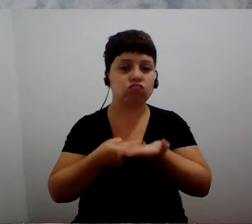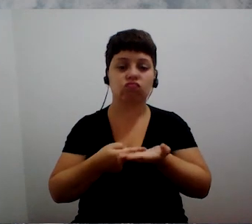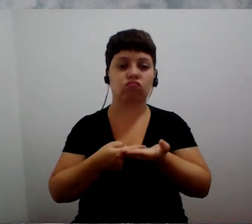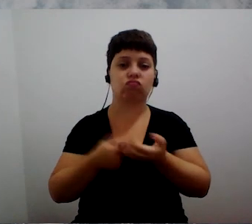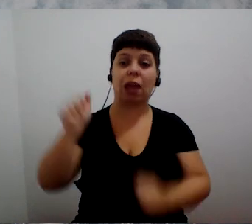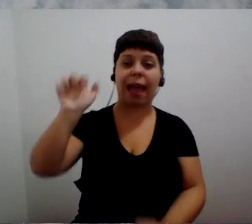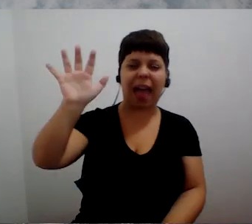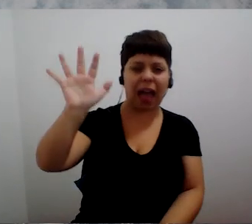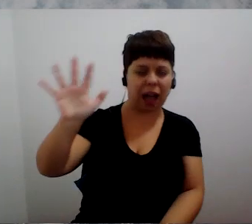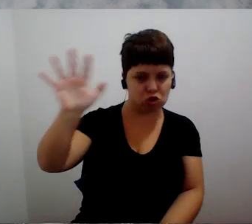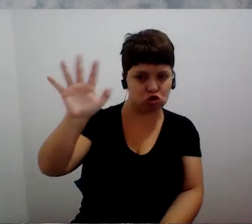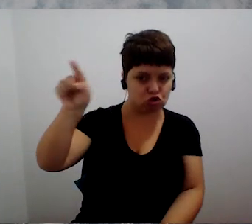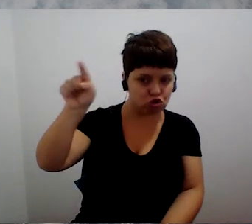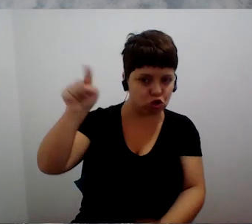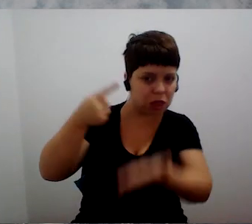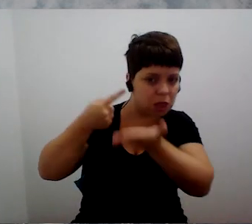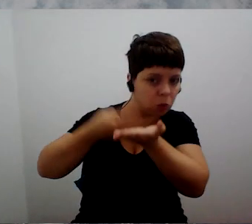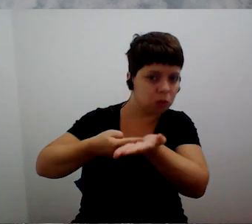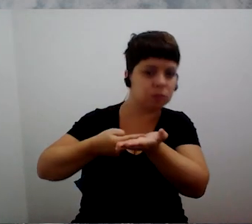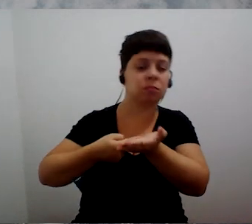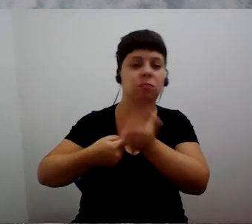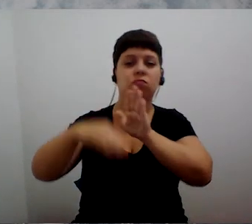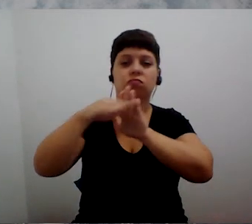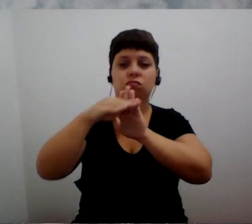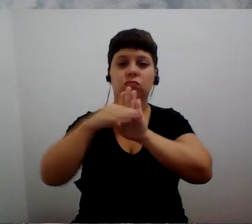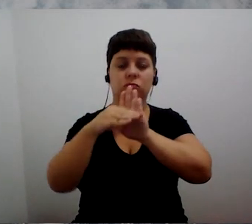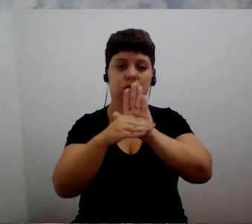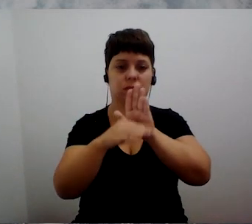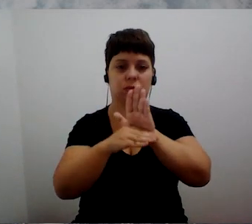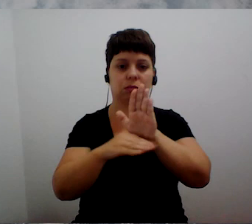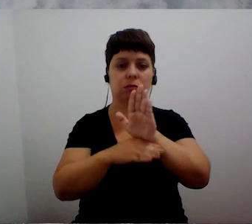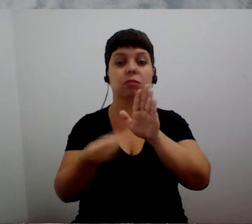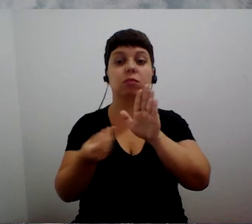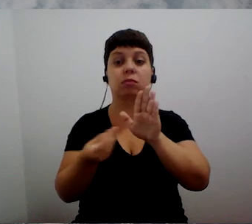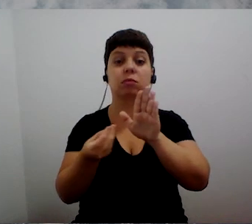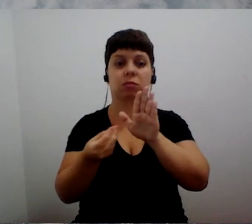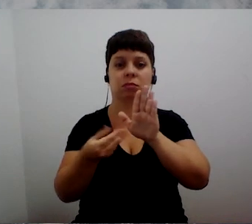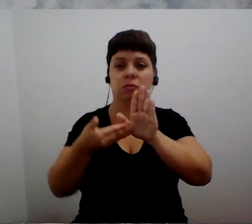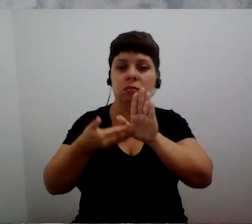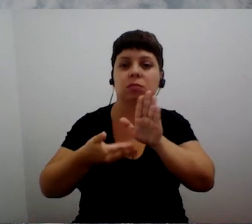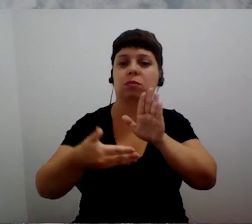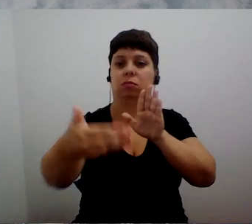go a little bit deeper into these arrangements, these regional arrangements that